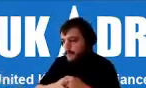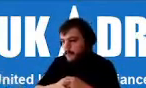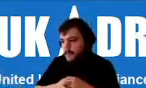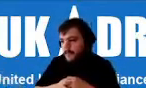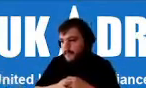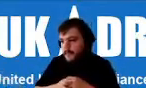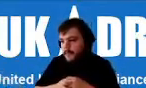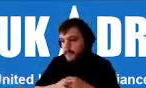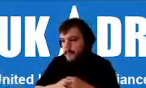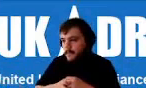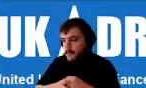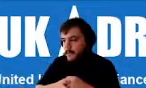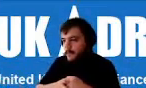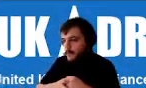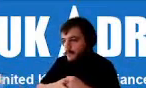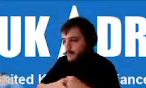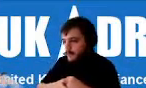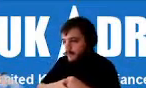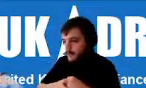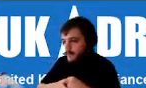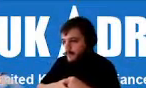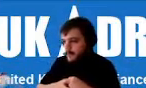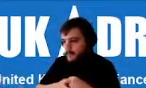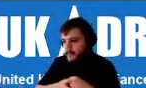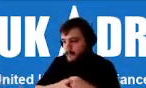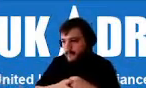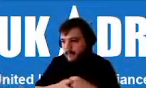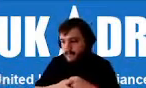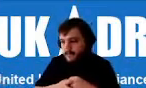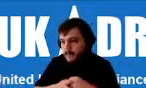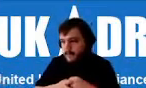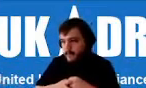civilization, which he put as occurring in about